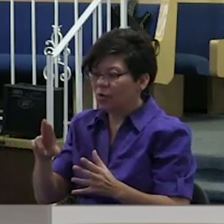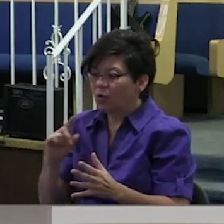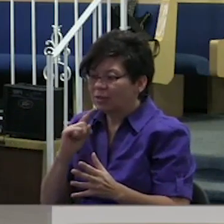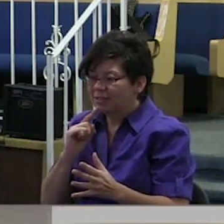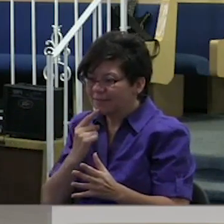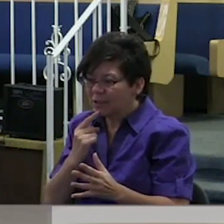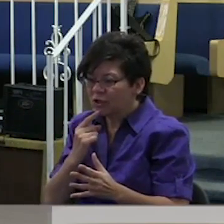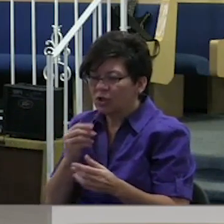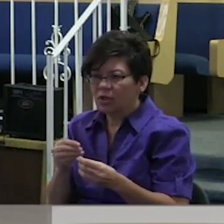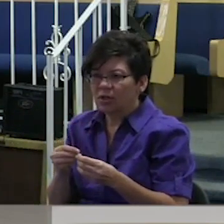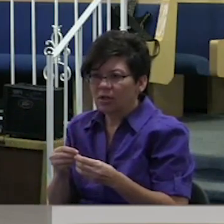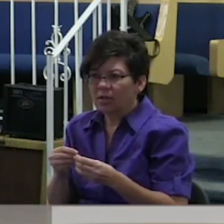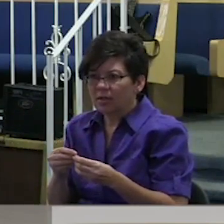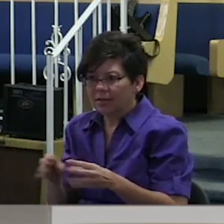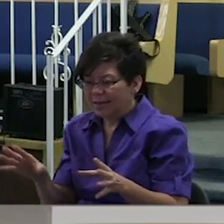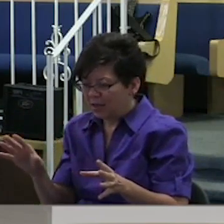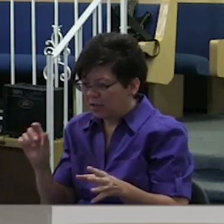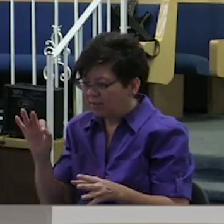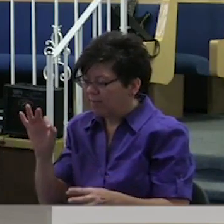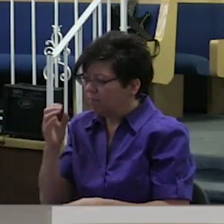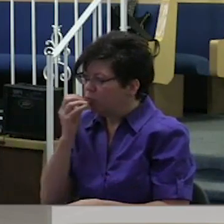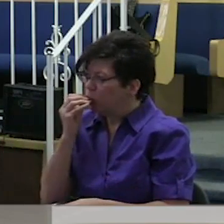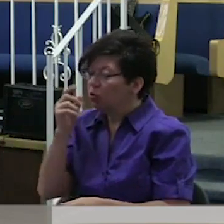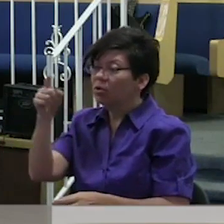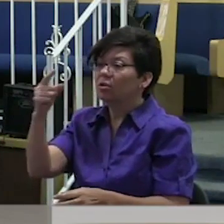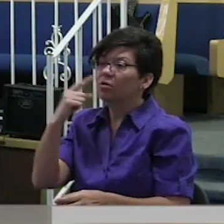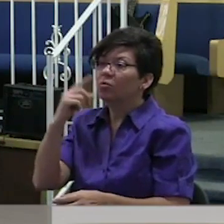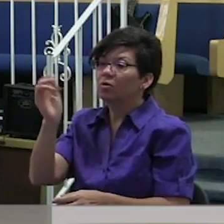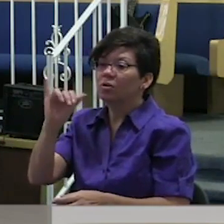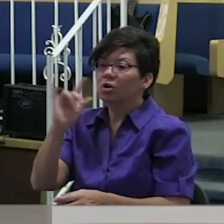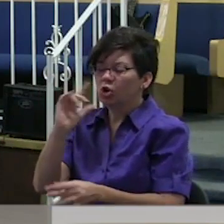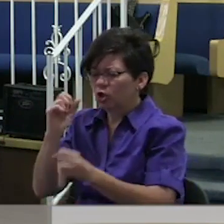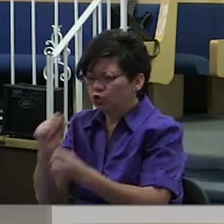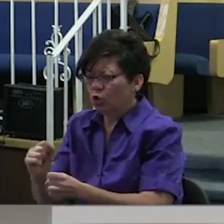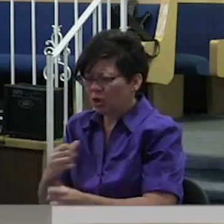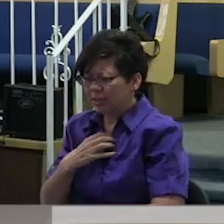lack of food, but also he said it's